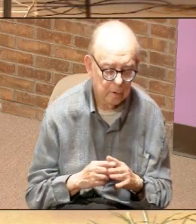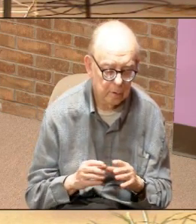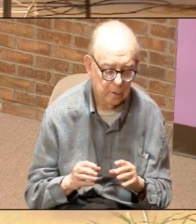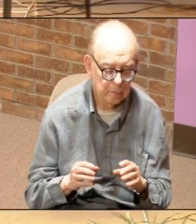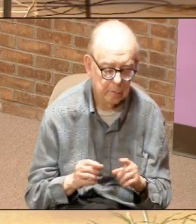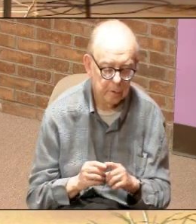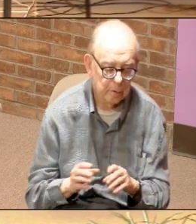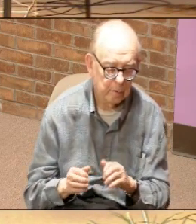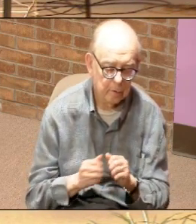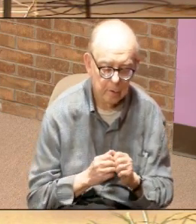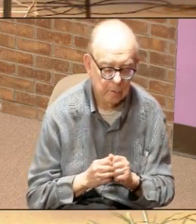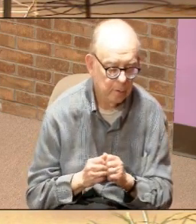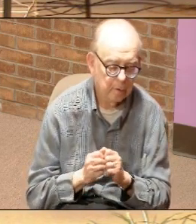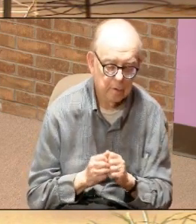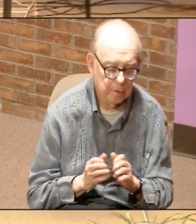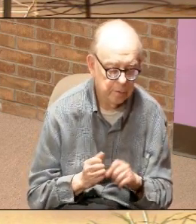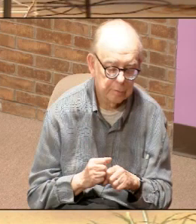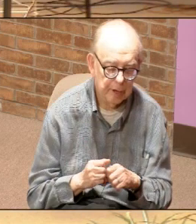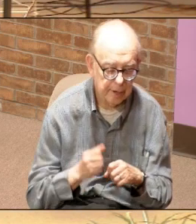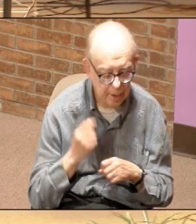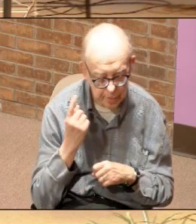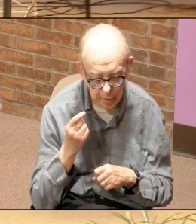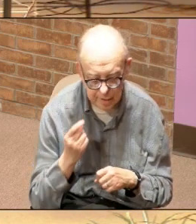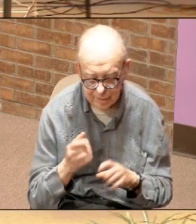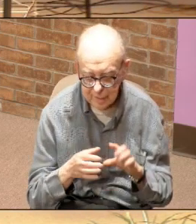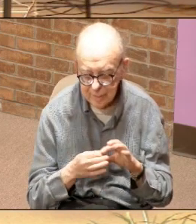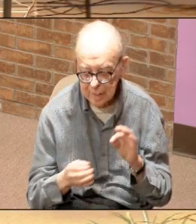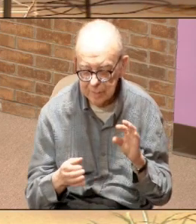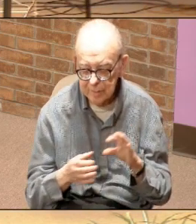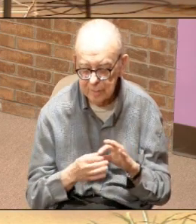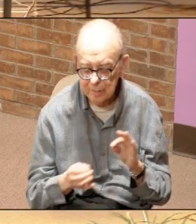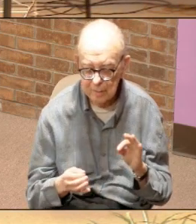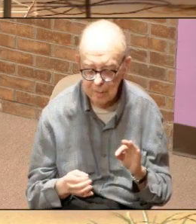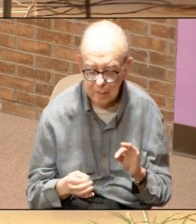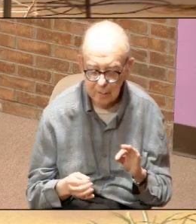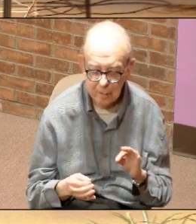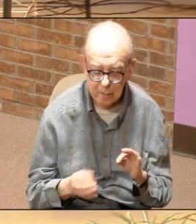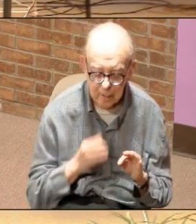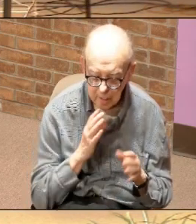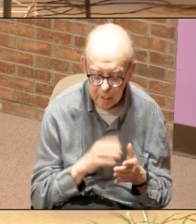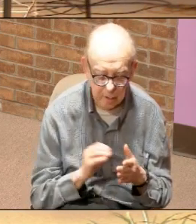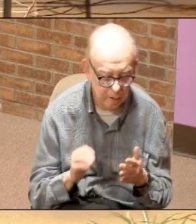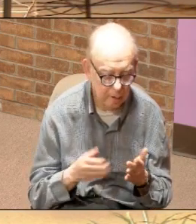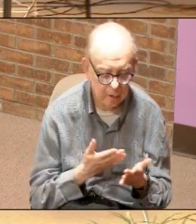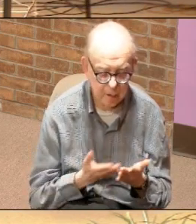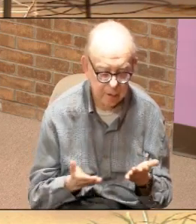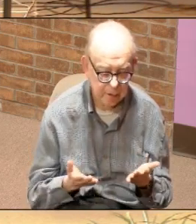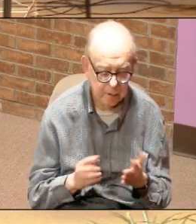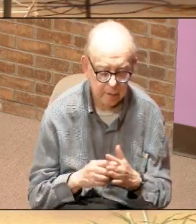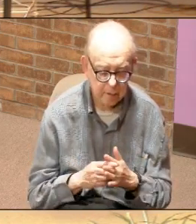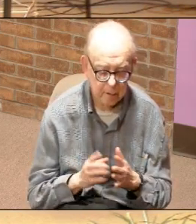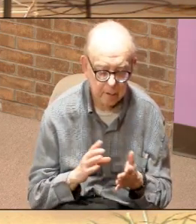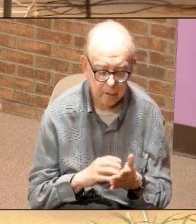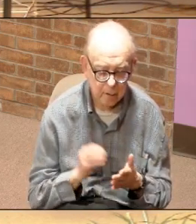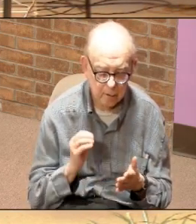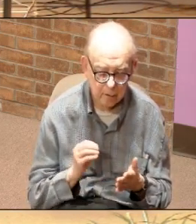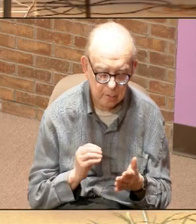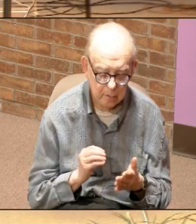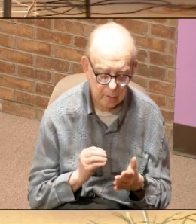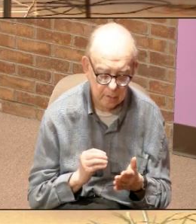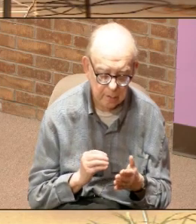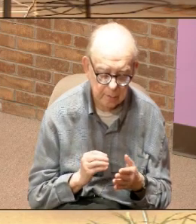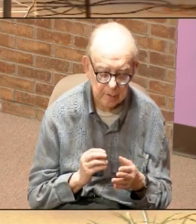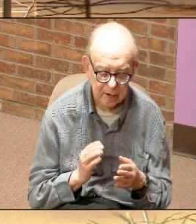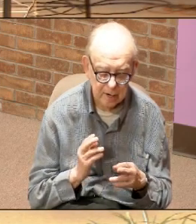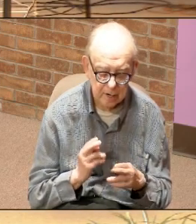words together to make thoughts and sentences. They didn't learn all of that in the beginning. They learned that a little step